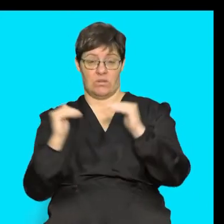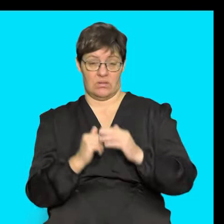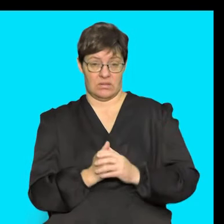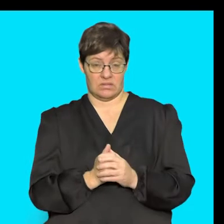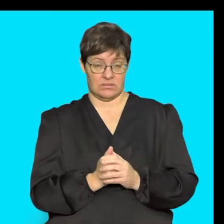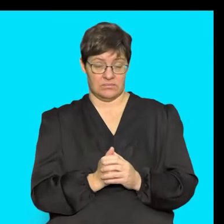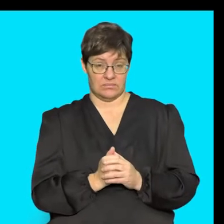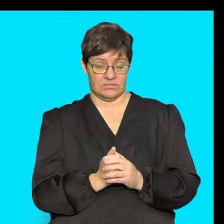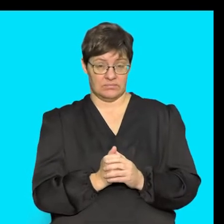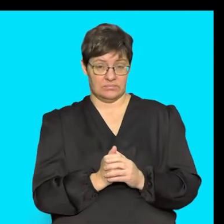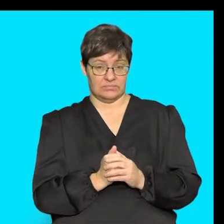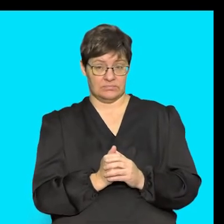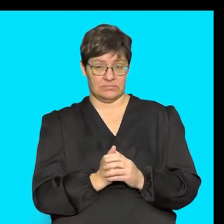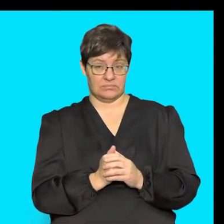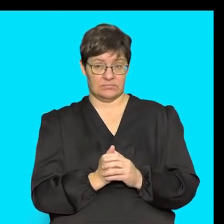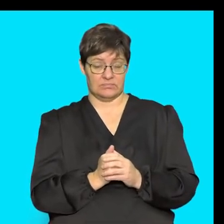equal.